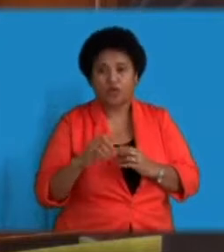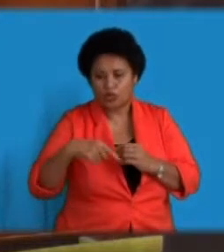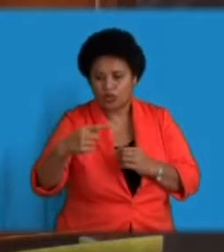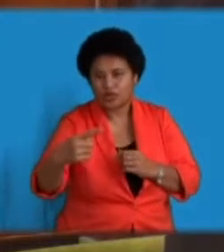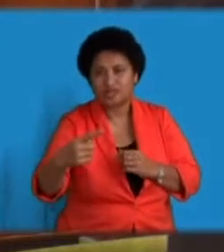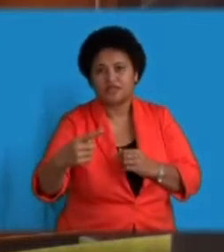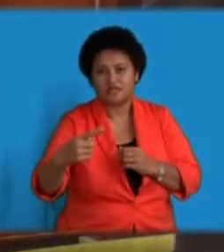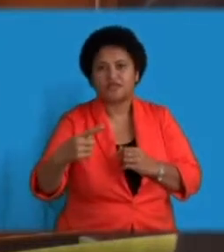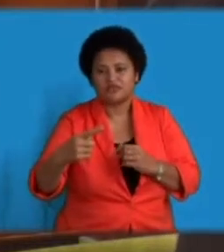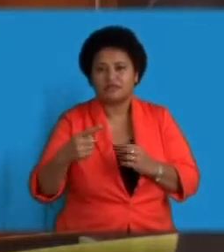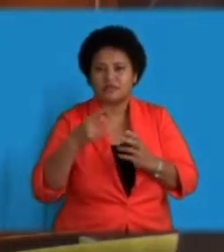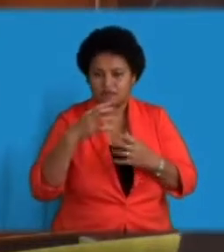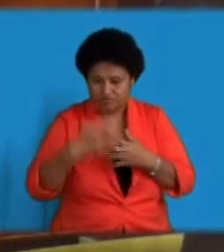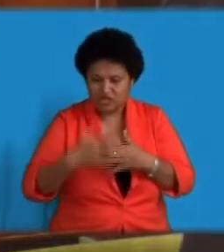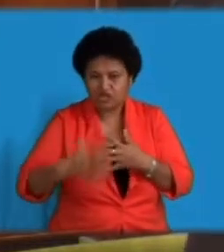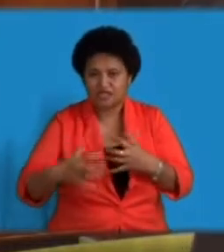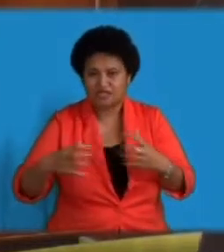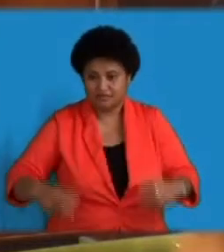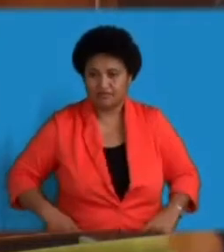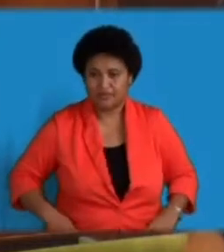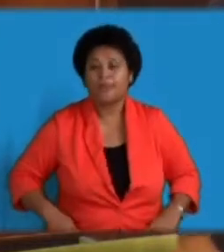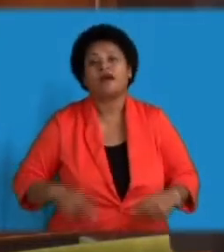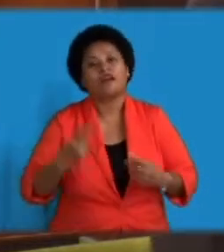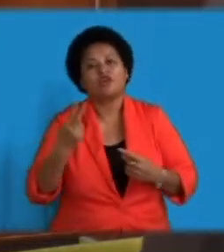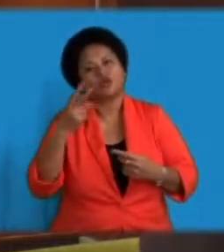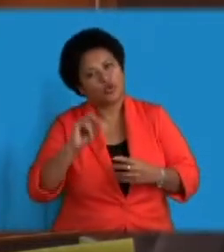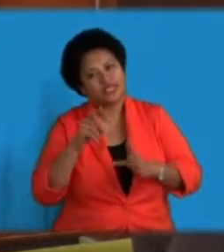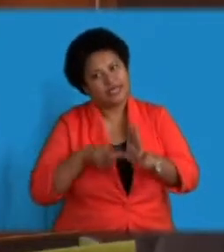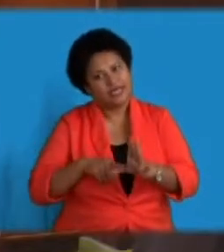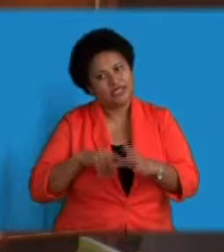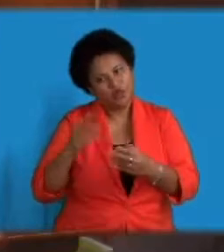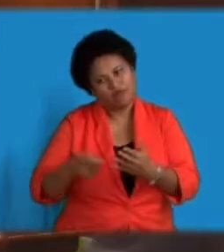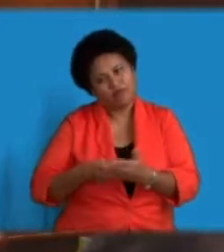years as long as the patient lives. So that's a challenge for us as well.